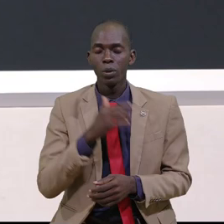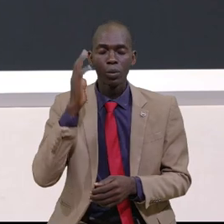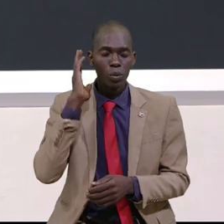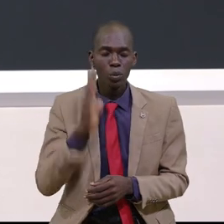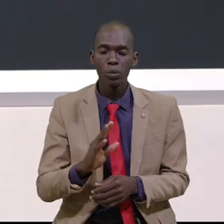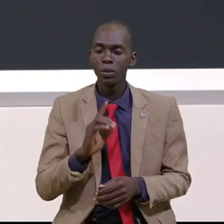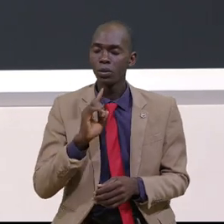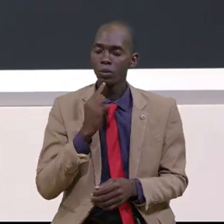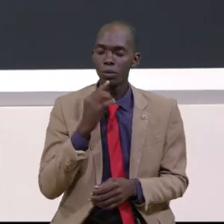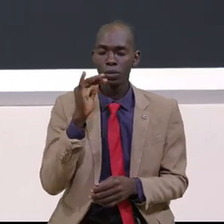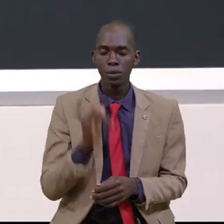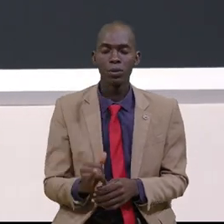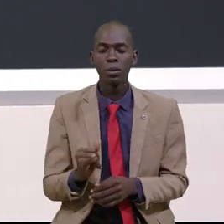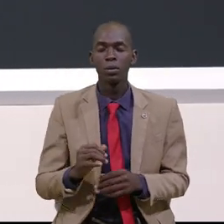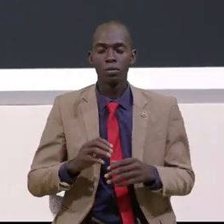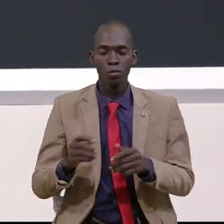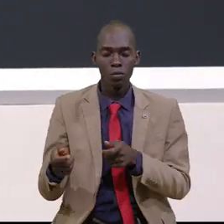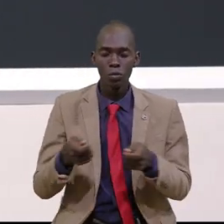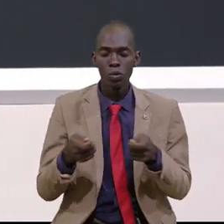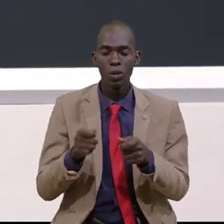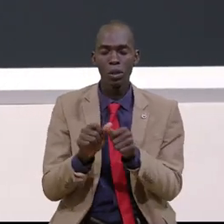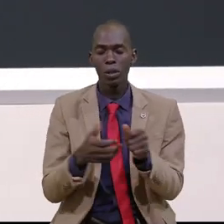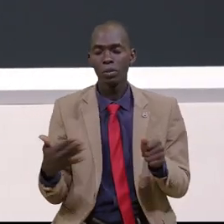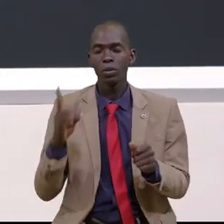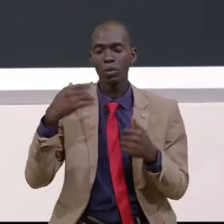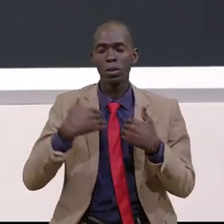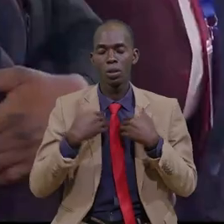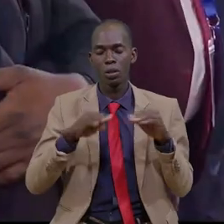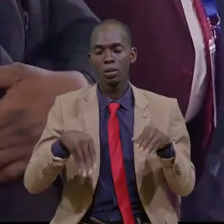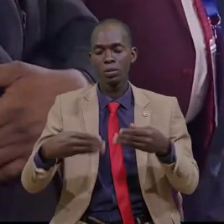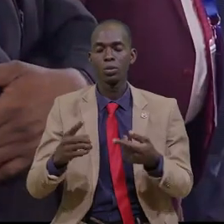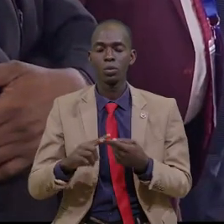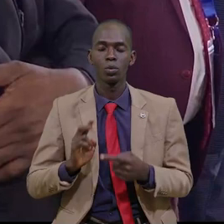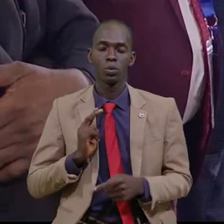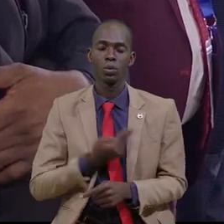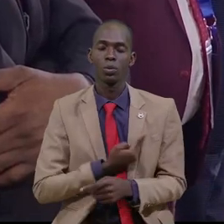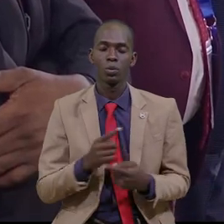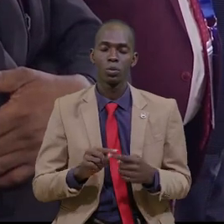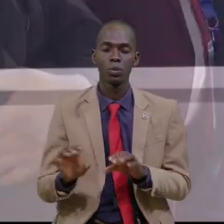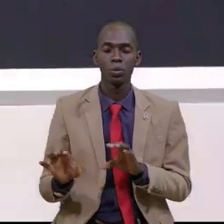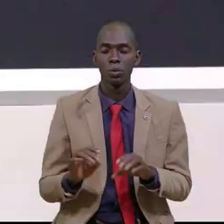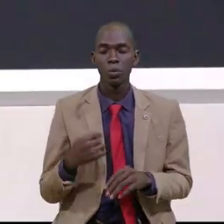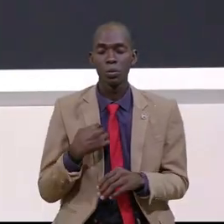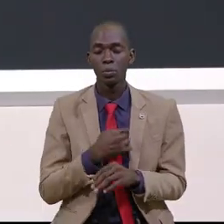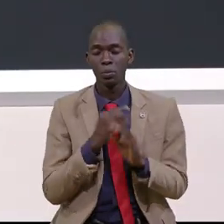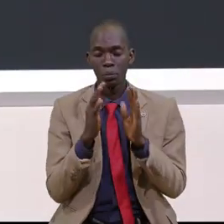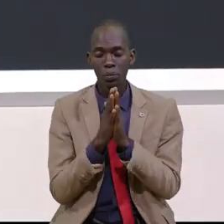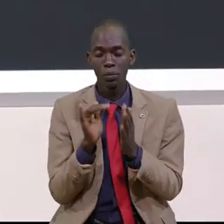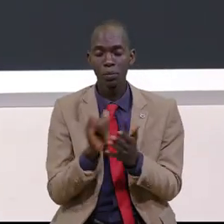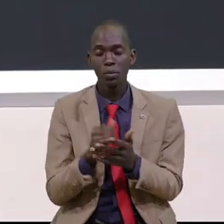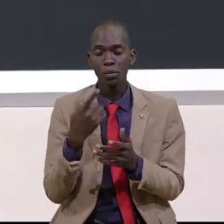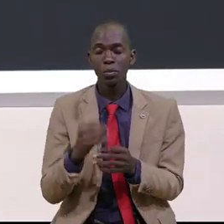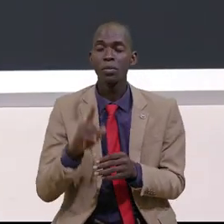effectively handle everything you've given us to do. We pray that the excellent